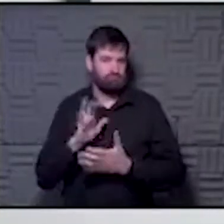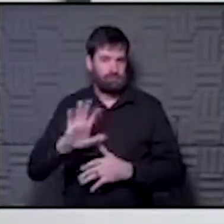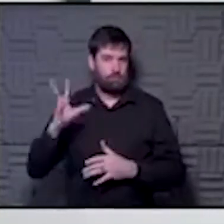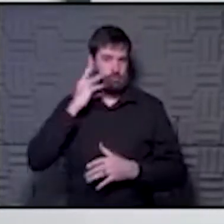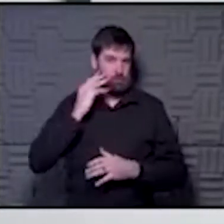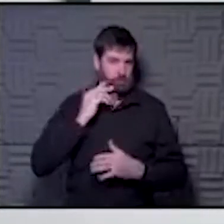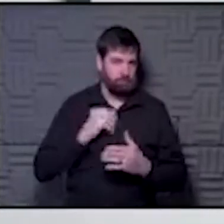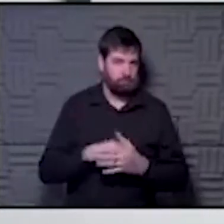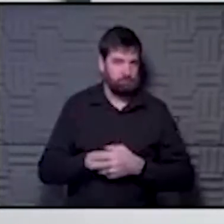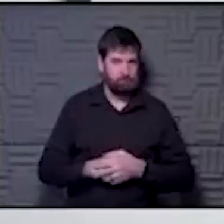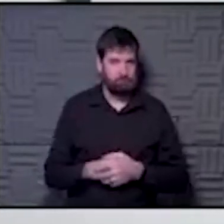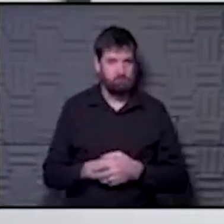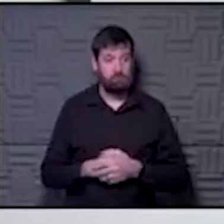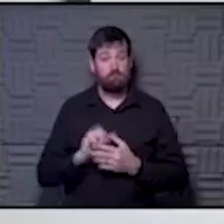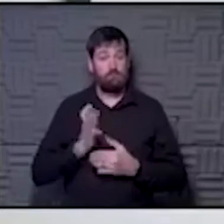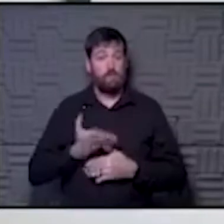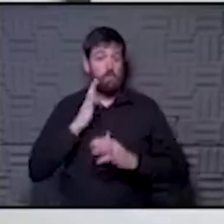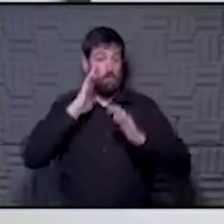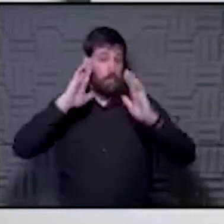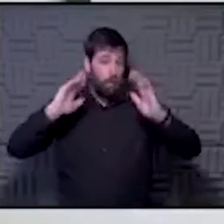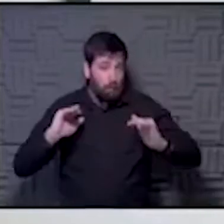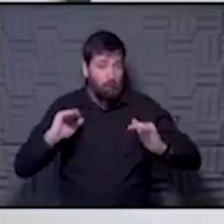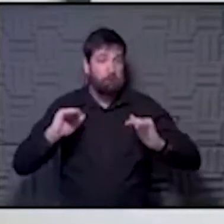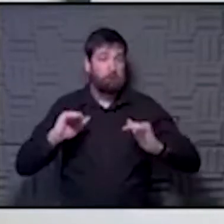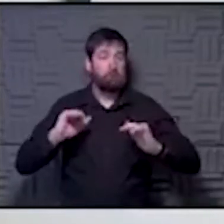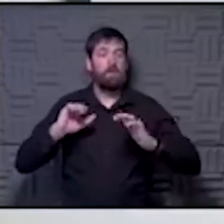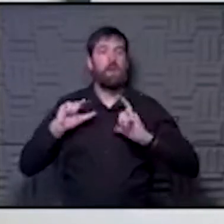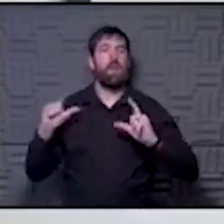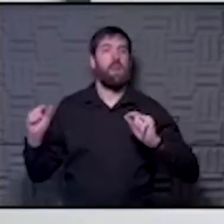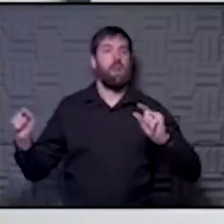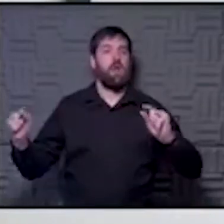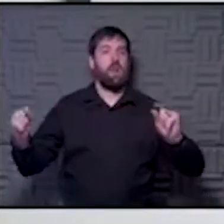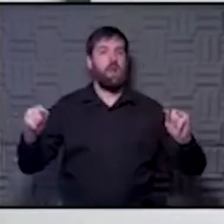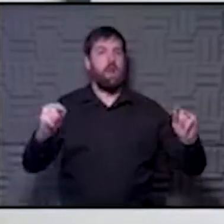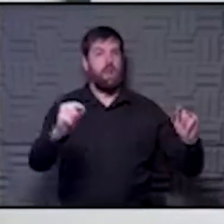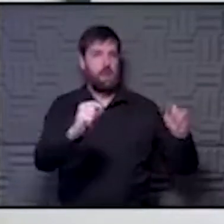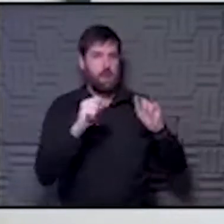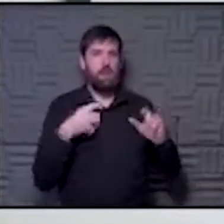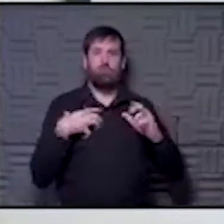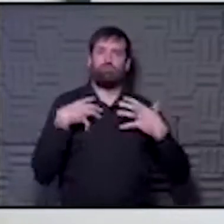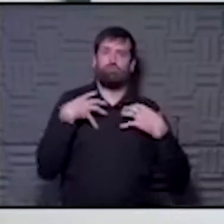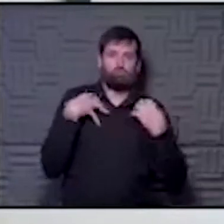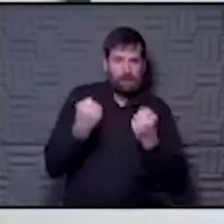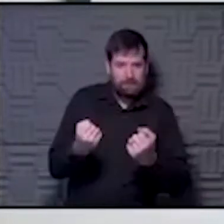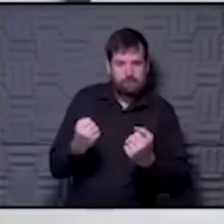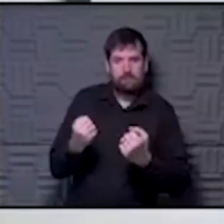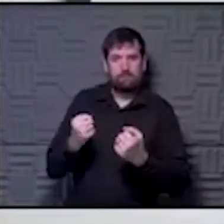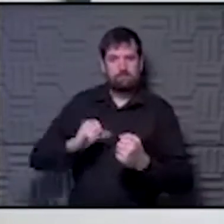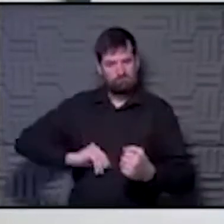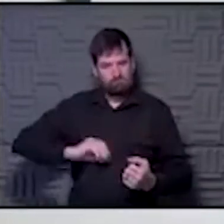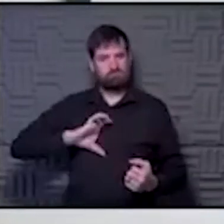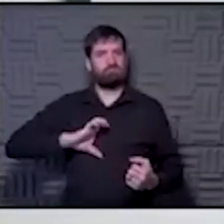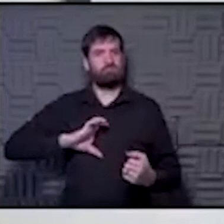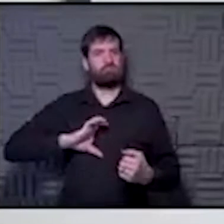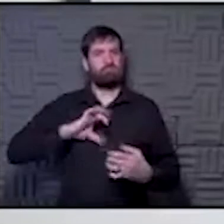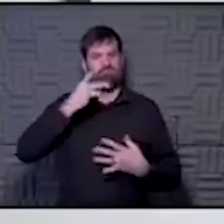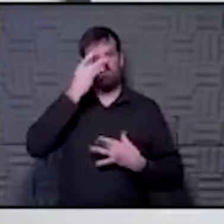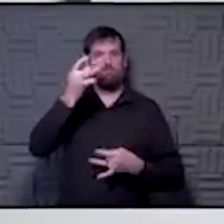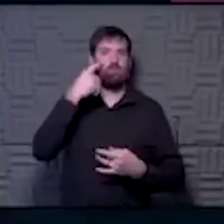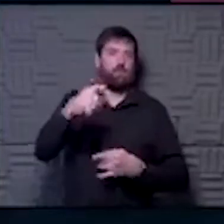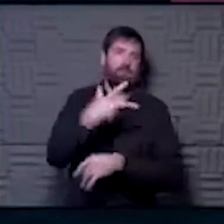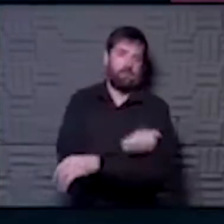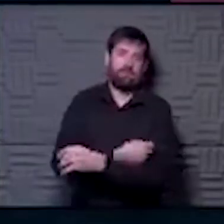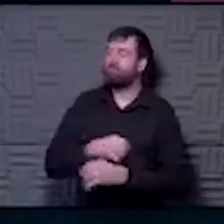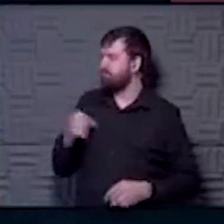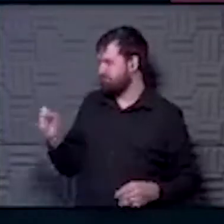And so our hope is that very much word of mouth trust and confidence will build around interest in the vaccine. Yeah,